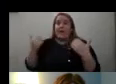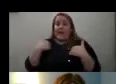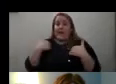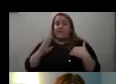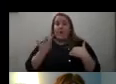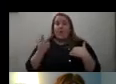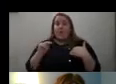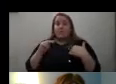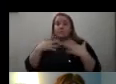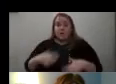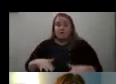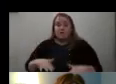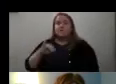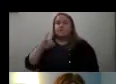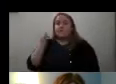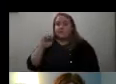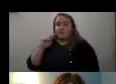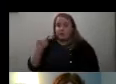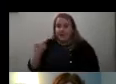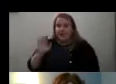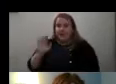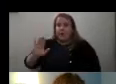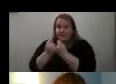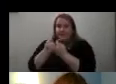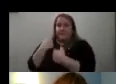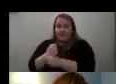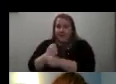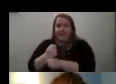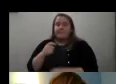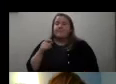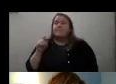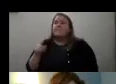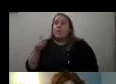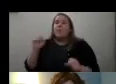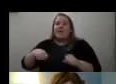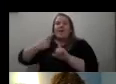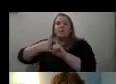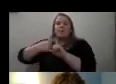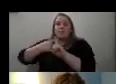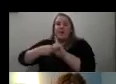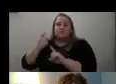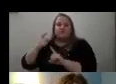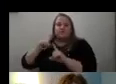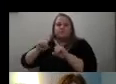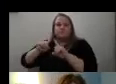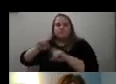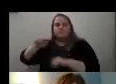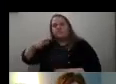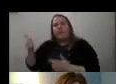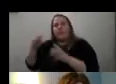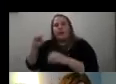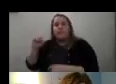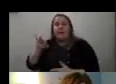that Janet and her team make is that we're able to rent them out to other companies. So if another company wanted to